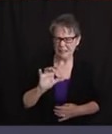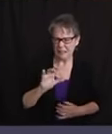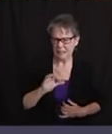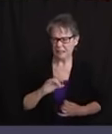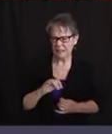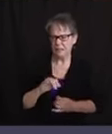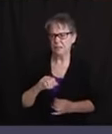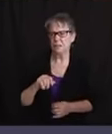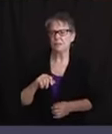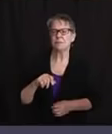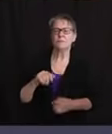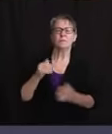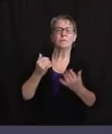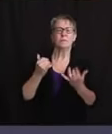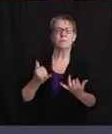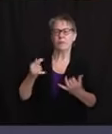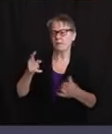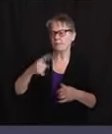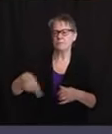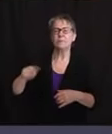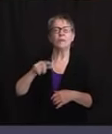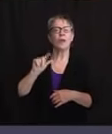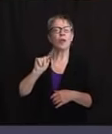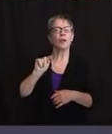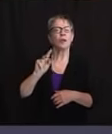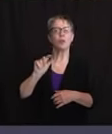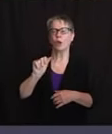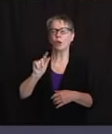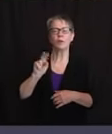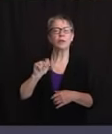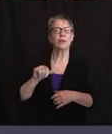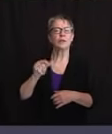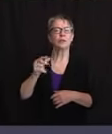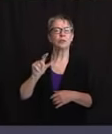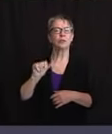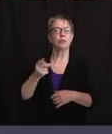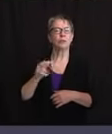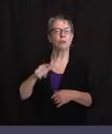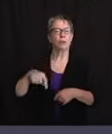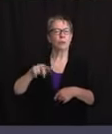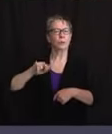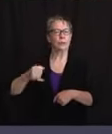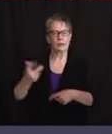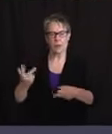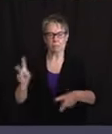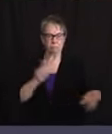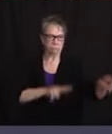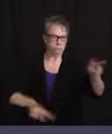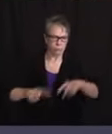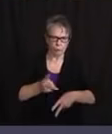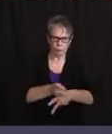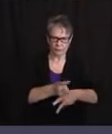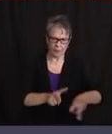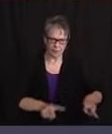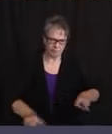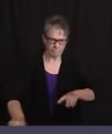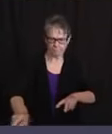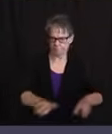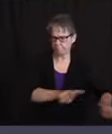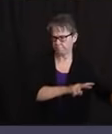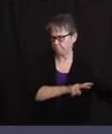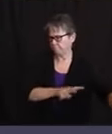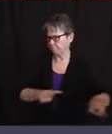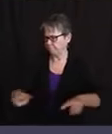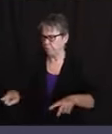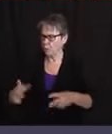from us, because we need every one of us in the ranks to continue to save as many lives as possible, but they're out doing their own